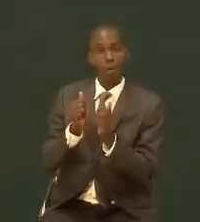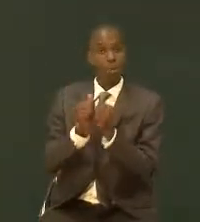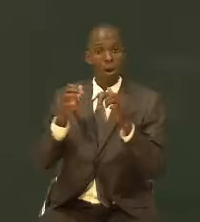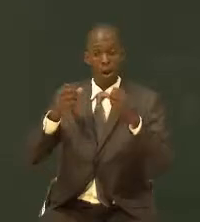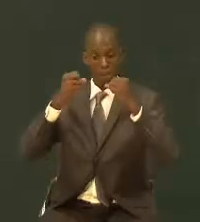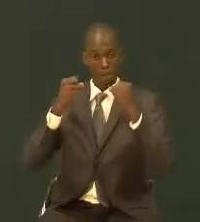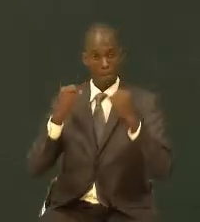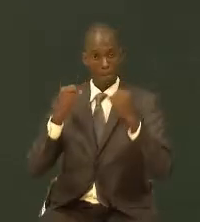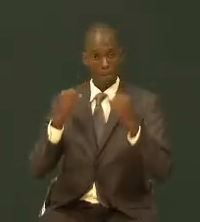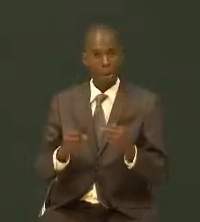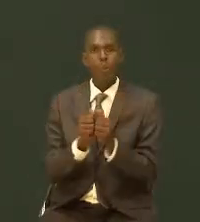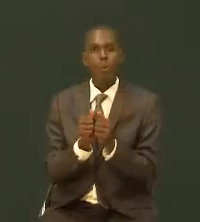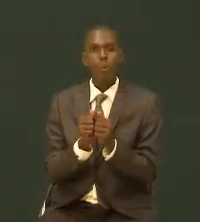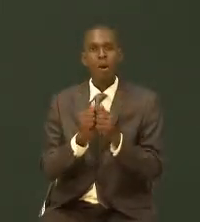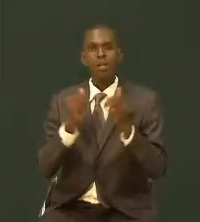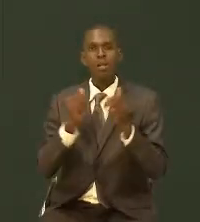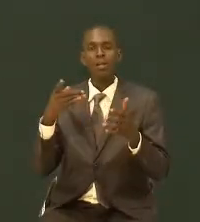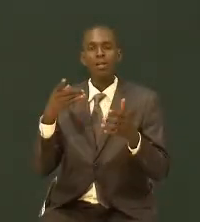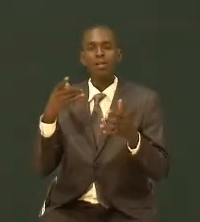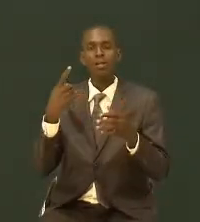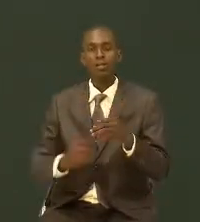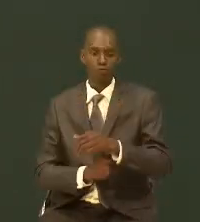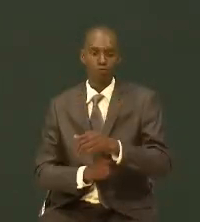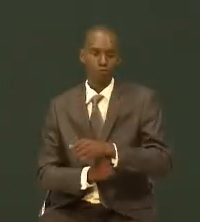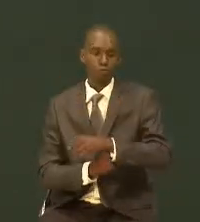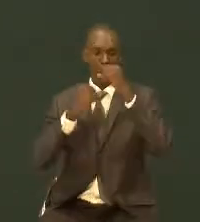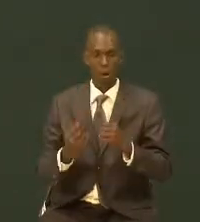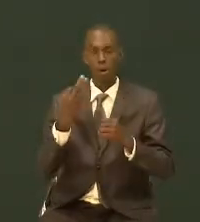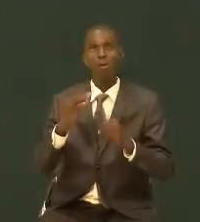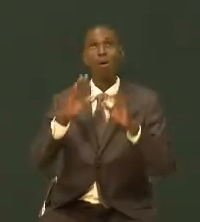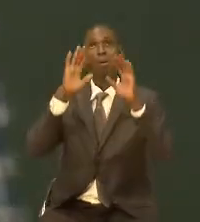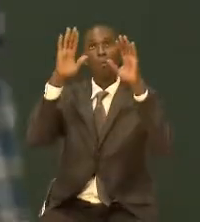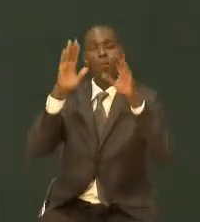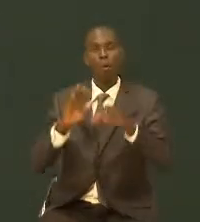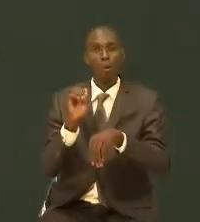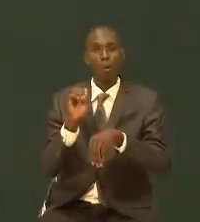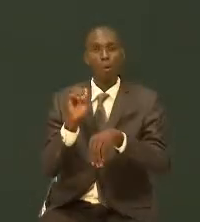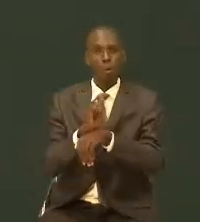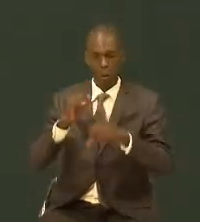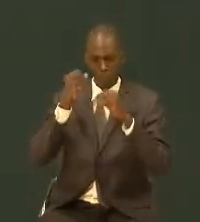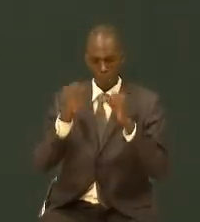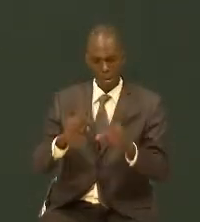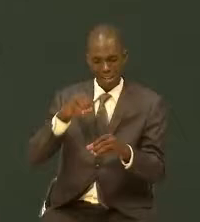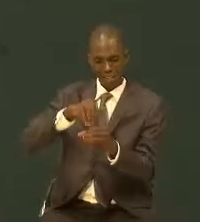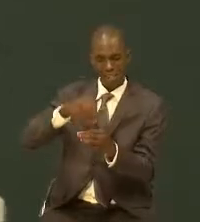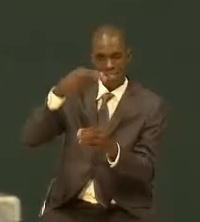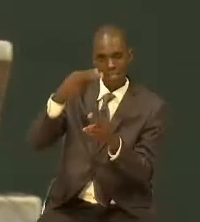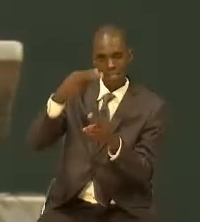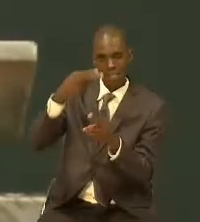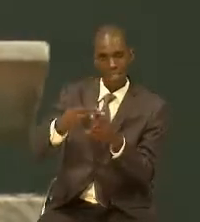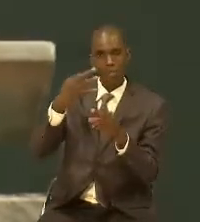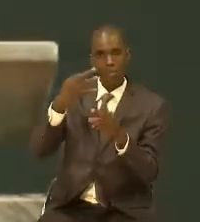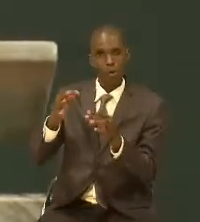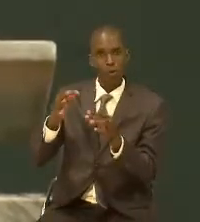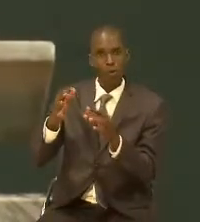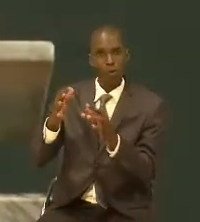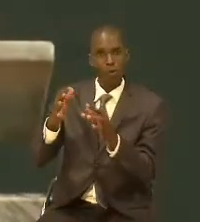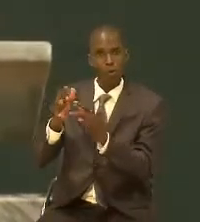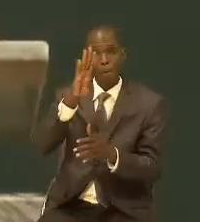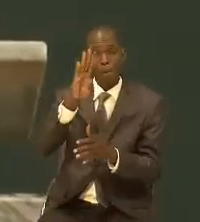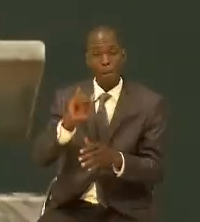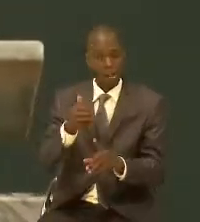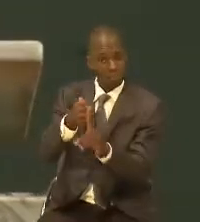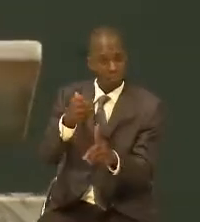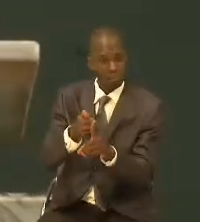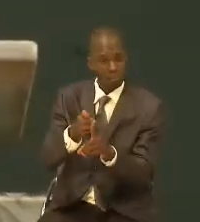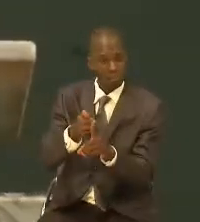sustaining power of the miracle-working power of the name of jesus by himself he couldn't